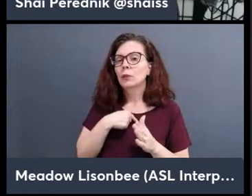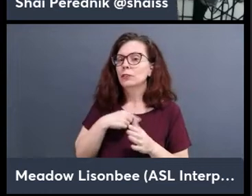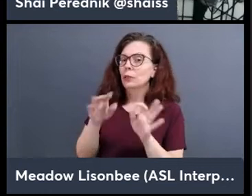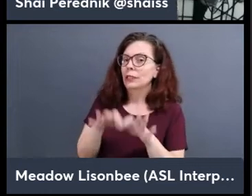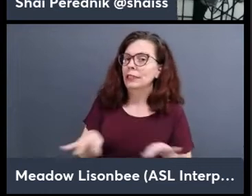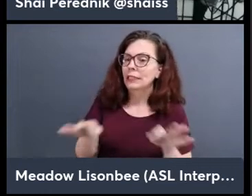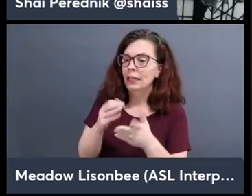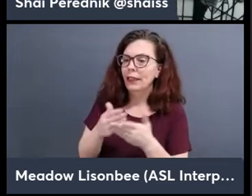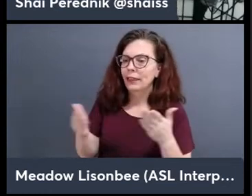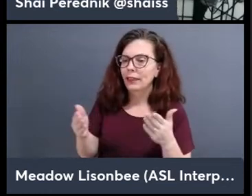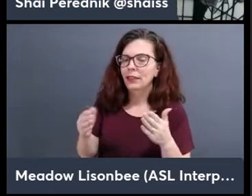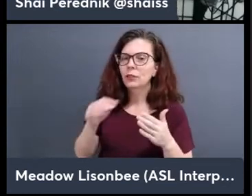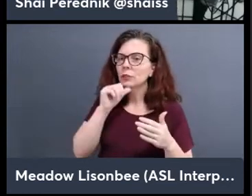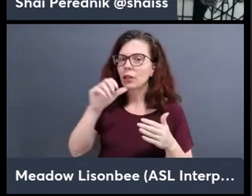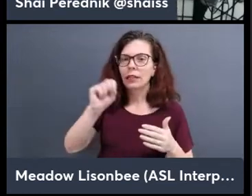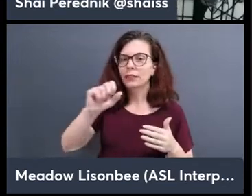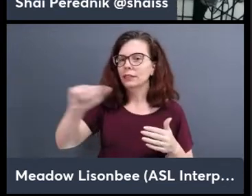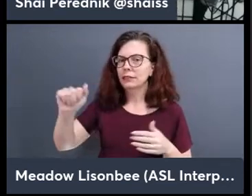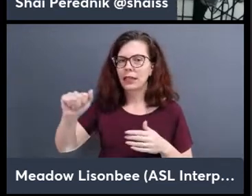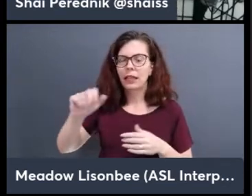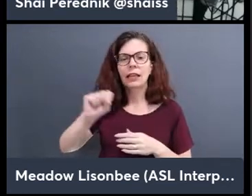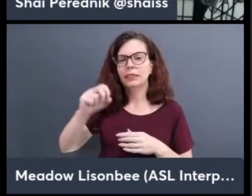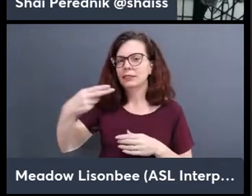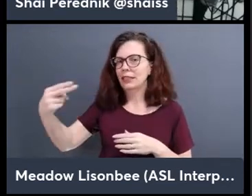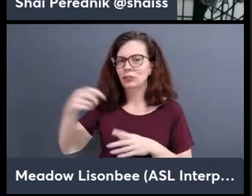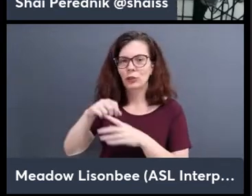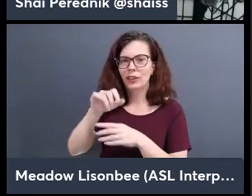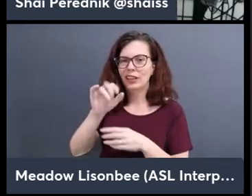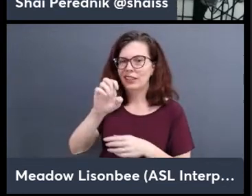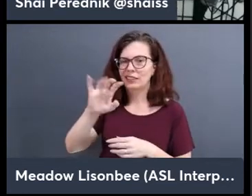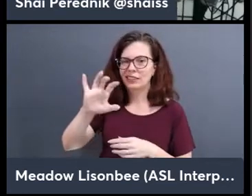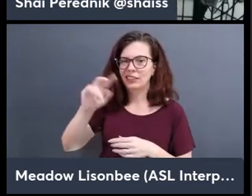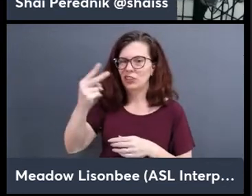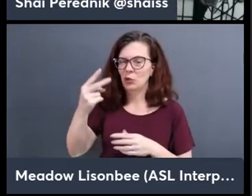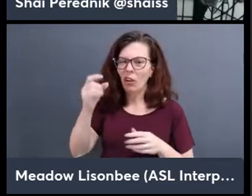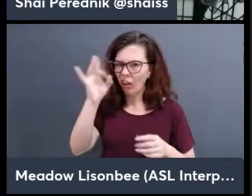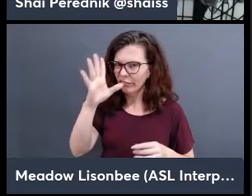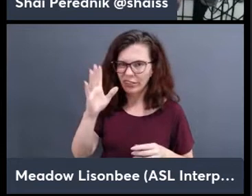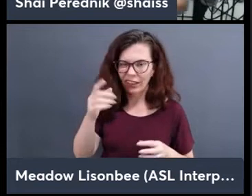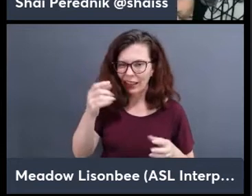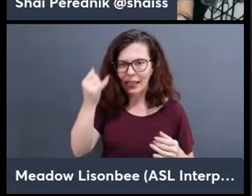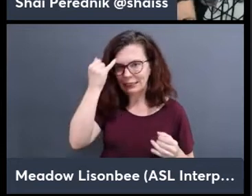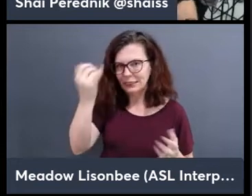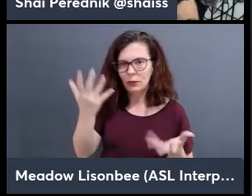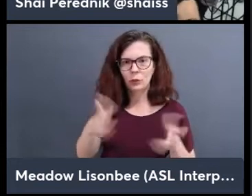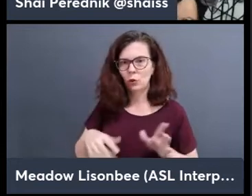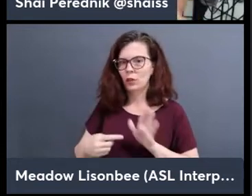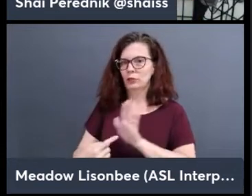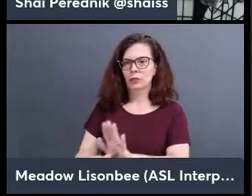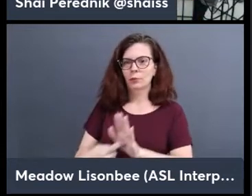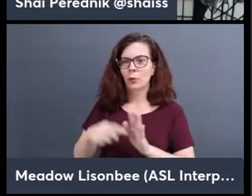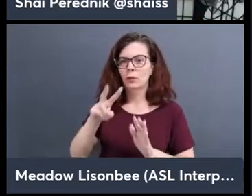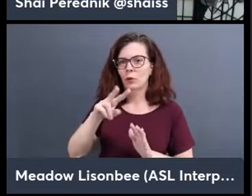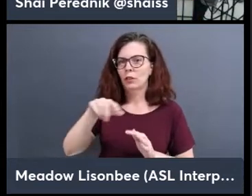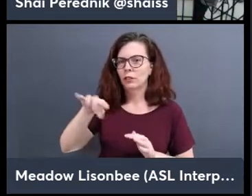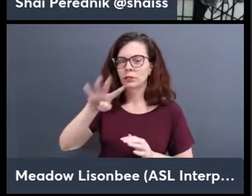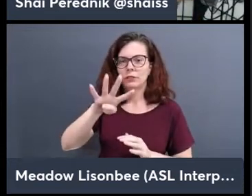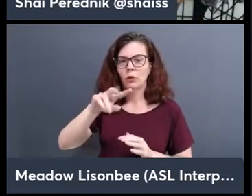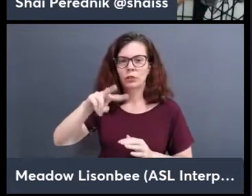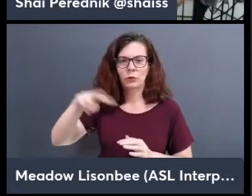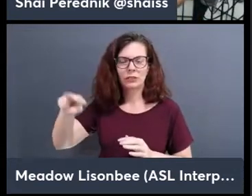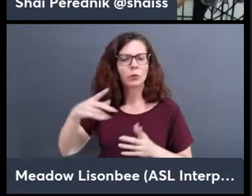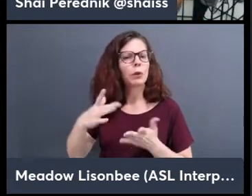not going to SSH into our EC2 instance, because that would be an awful idea. We don't want to expose port 22, right? But what we're going to do is we're going to leverage